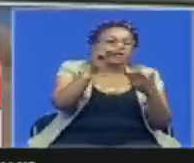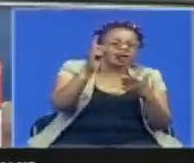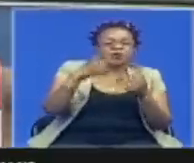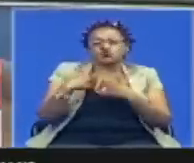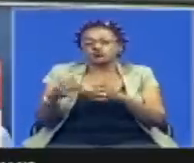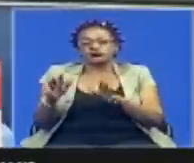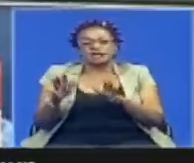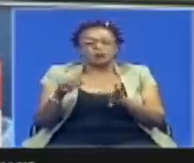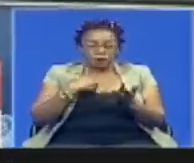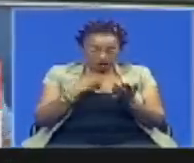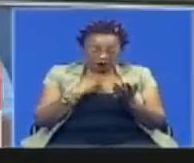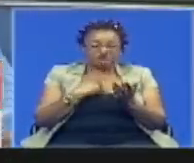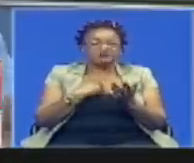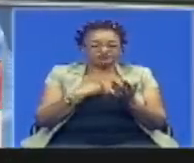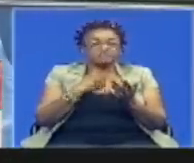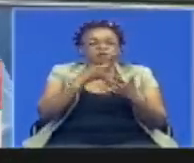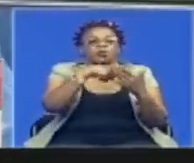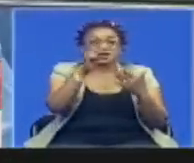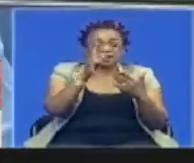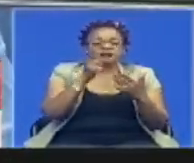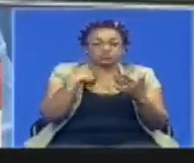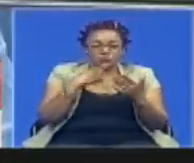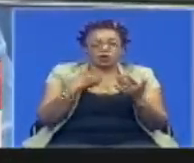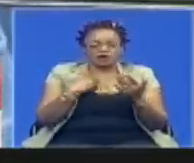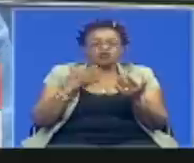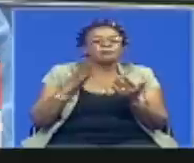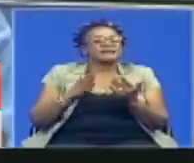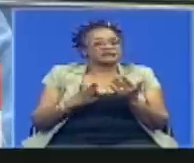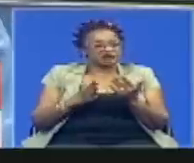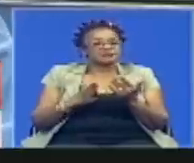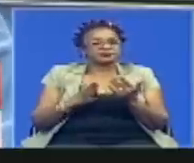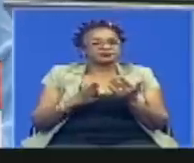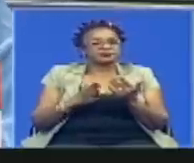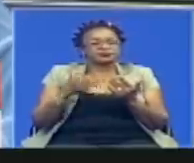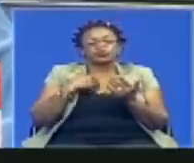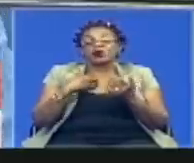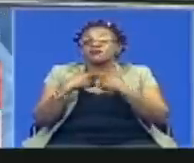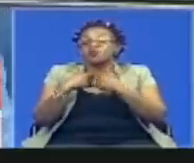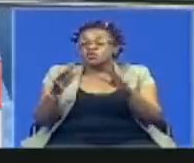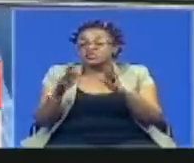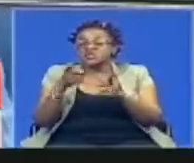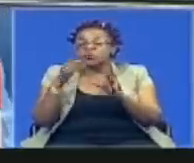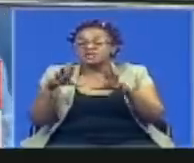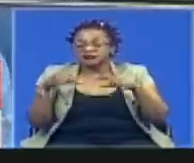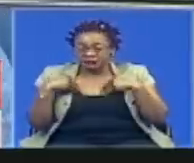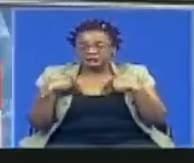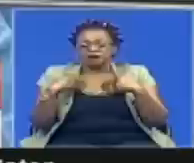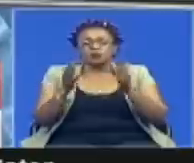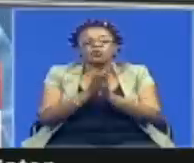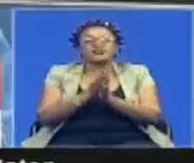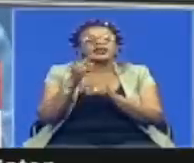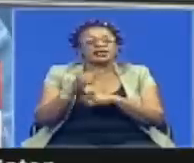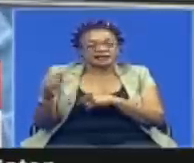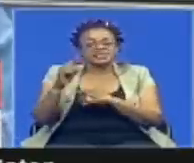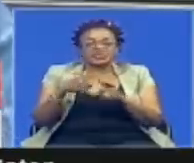we have winners who have humility and we have losers who accept the laws with grace, then we have